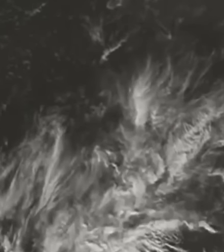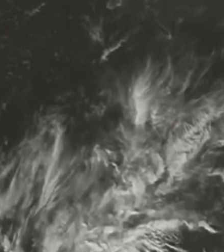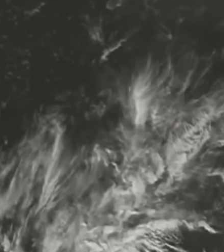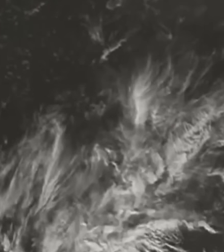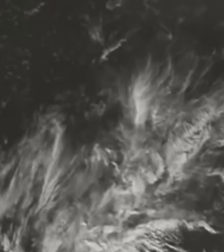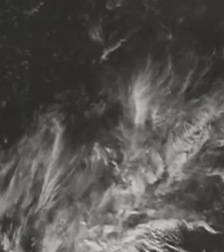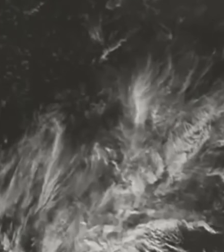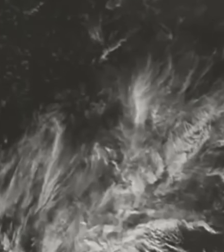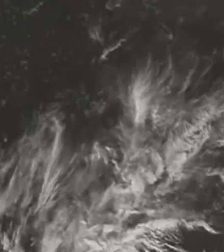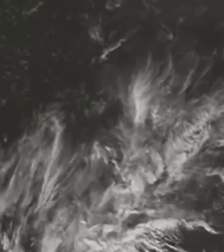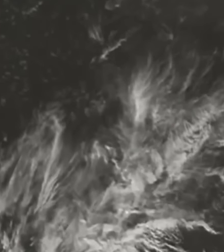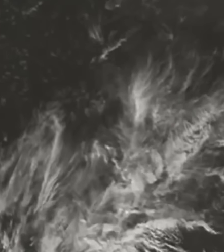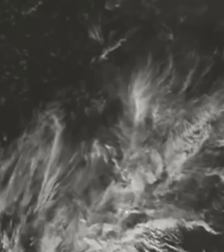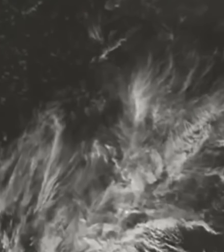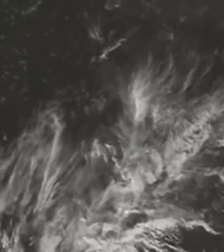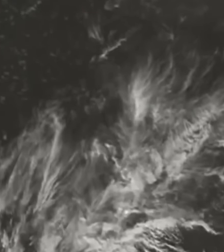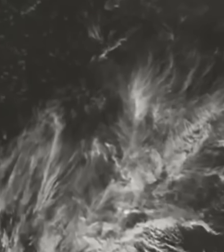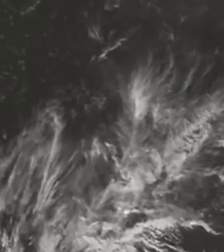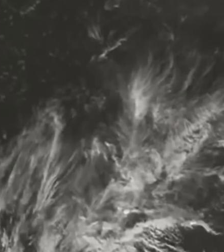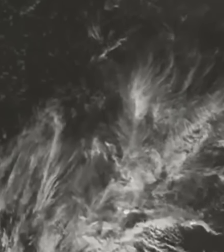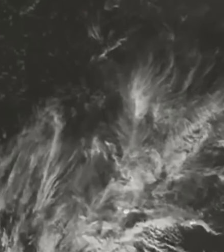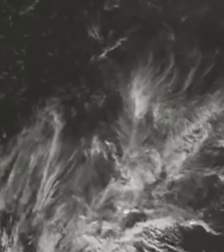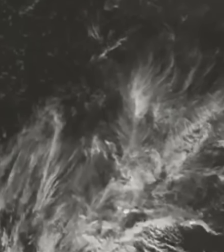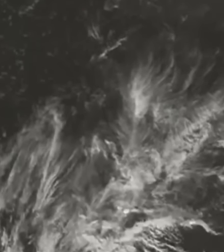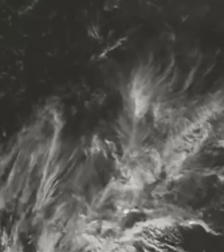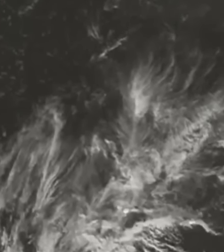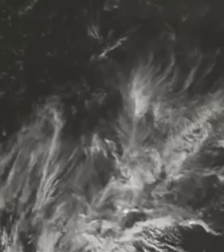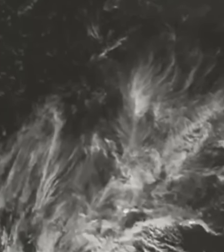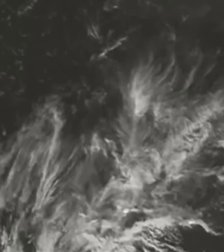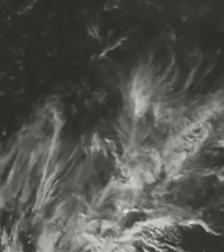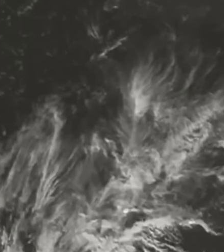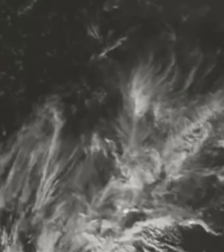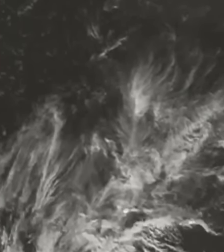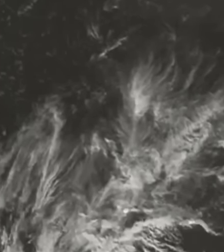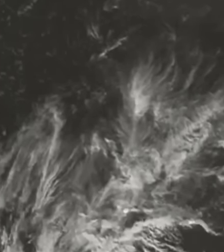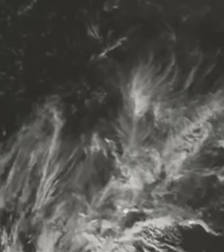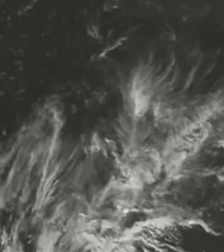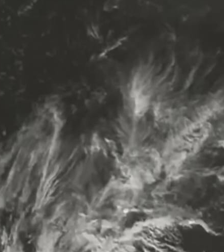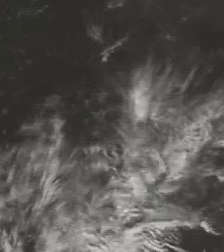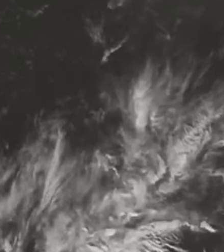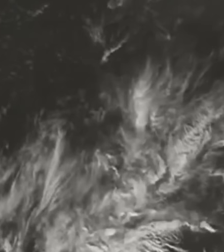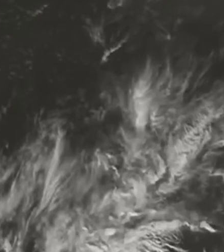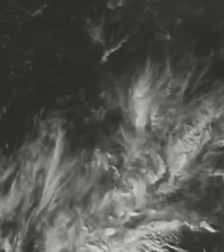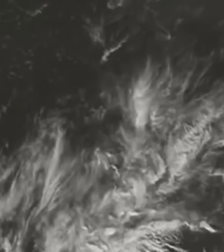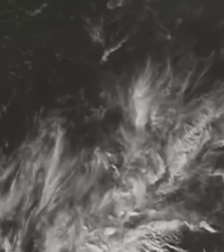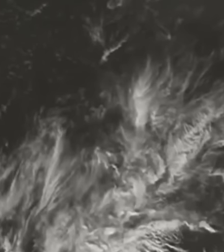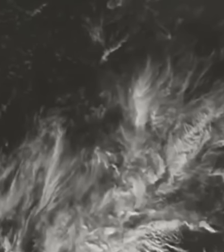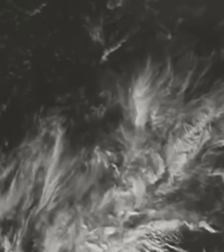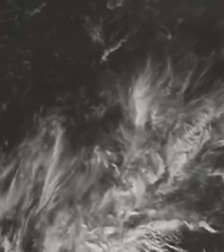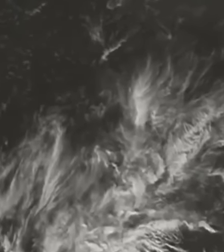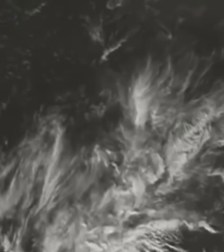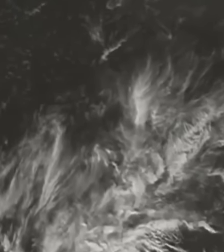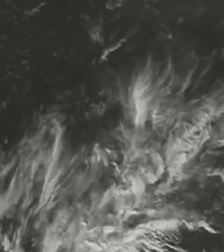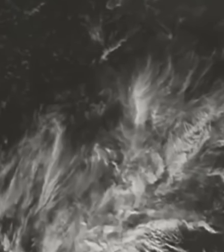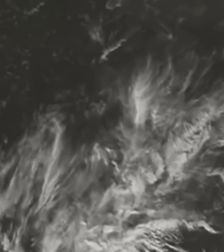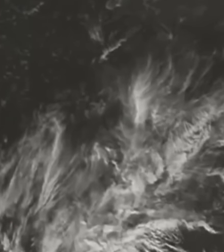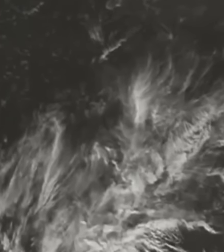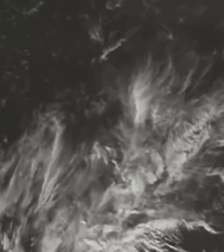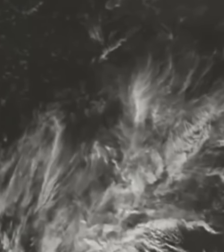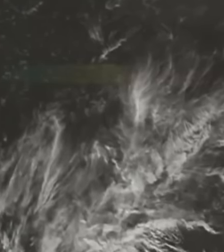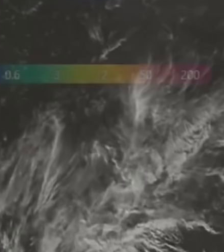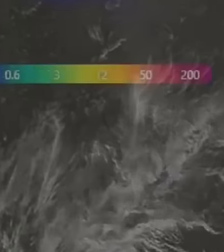system maintained cloudy skies at times, along with some showers. We had up to 15 millimeters of rainfall in